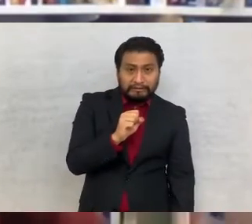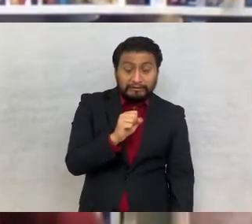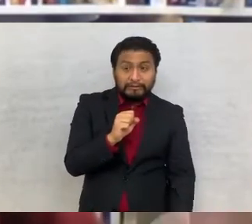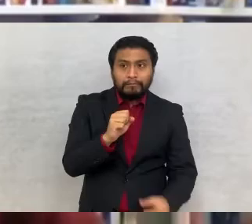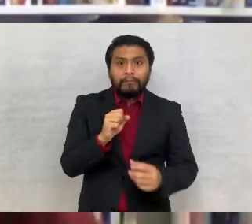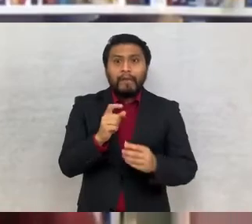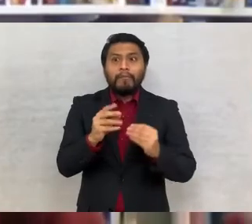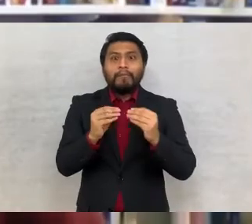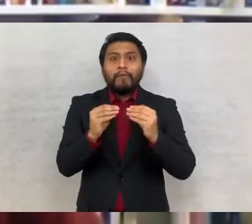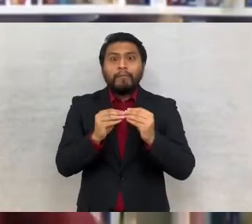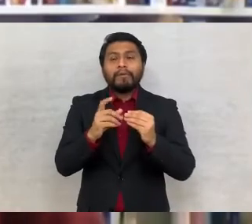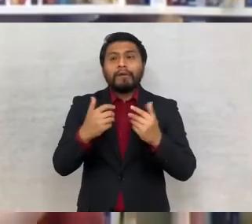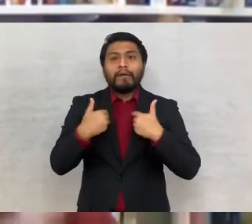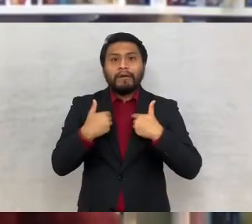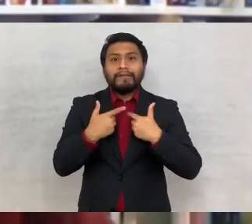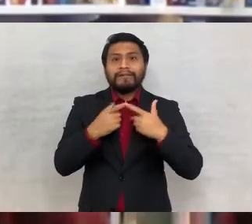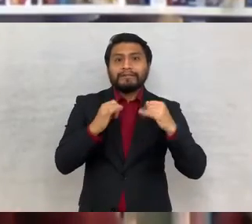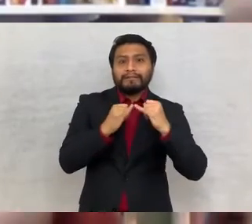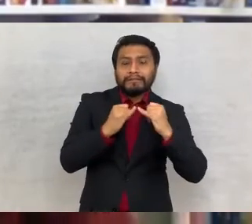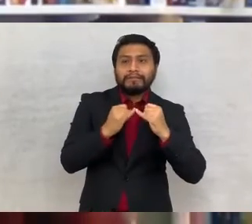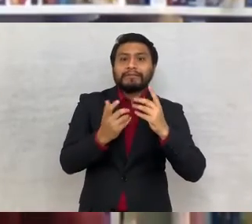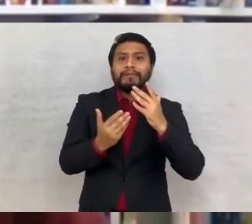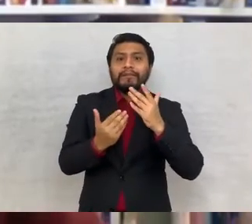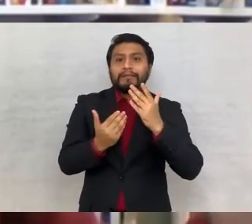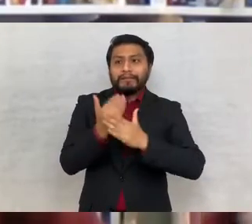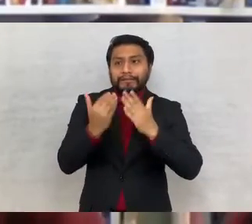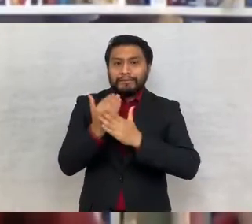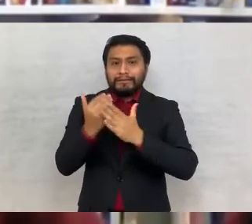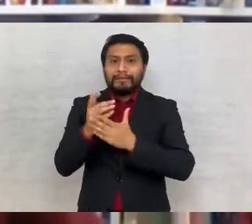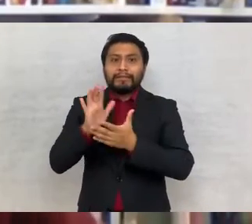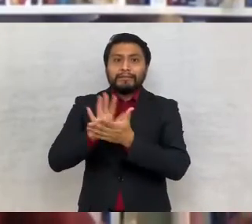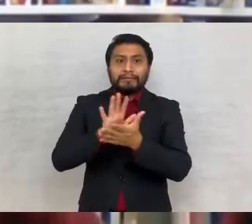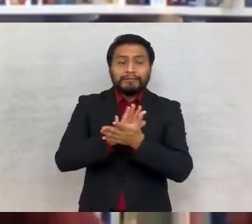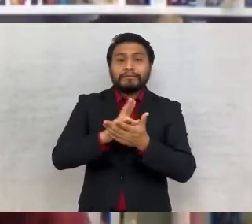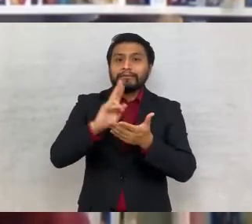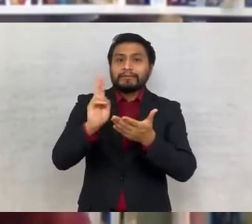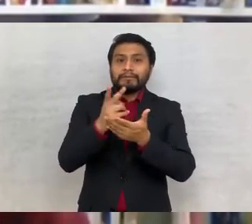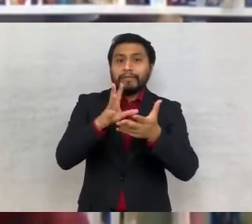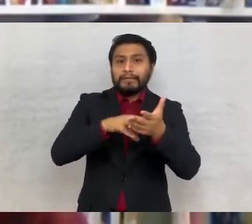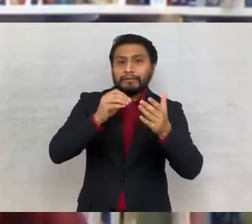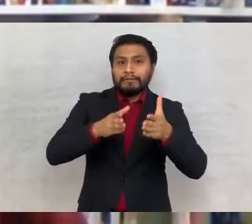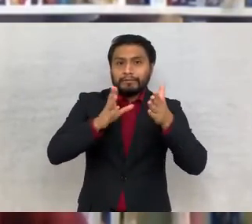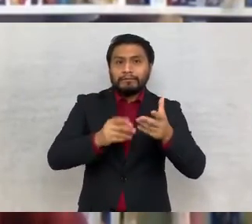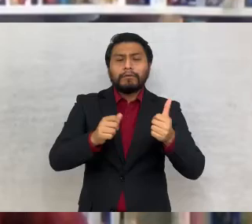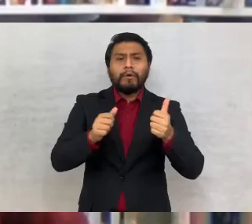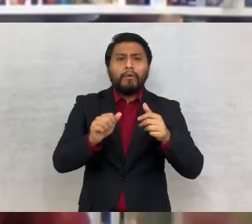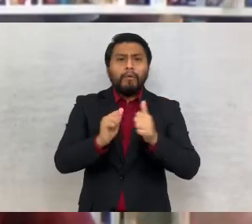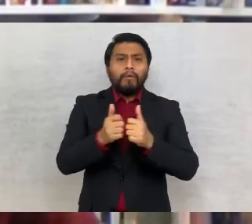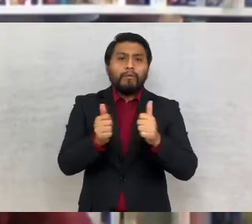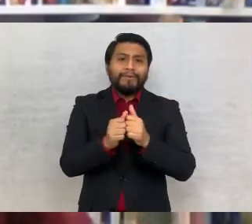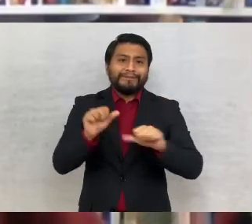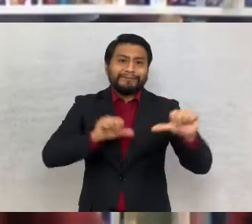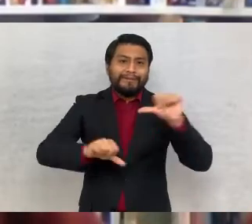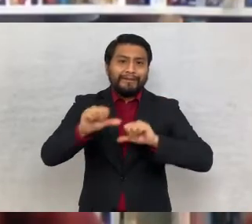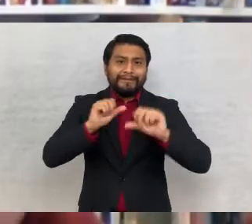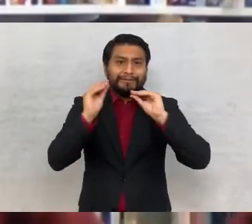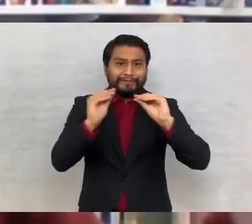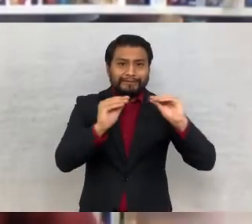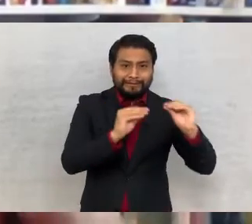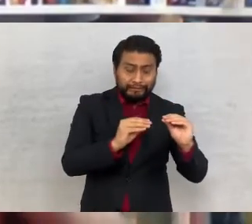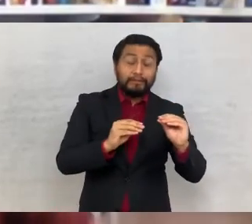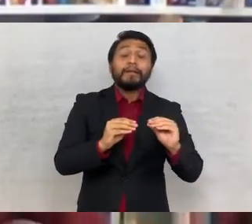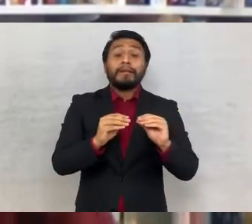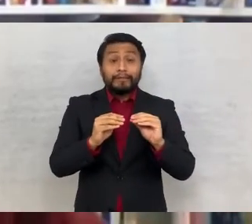possible spaces to prevent the infiltration of the communist monster, attacking the morality of Argentine customs. Argentine eugenics